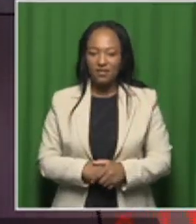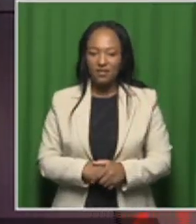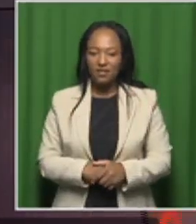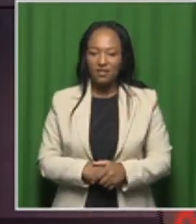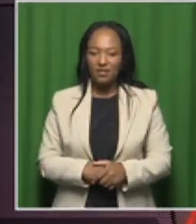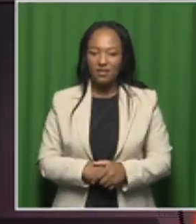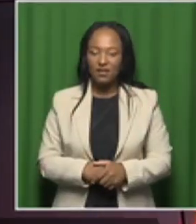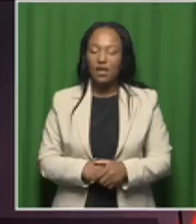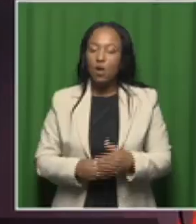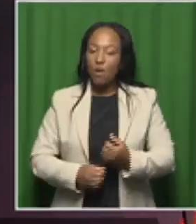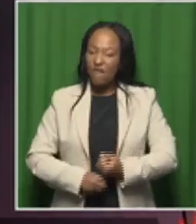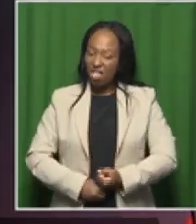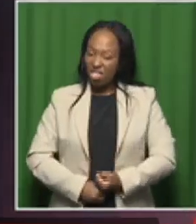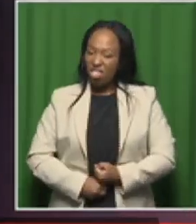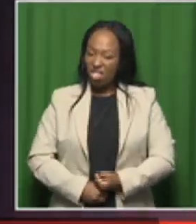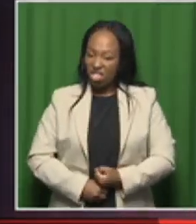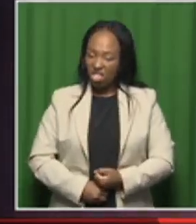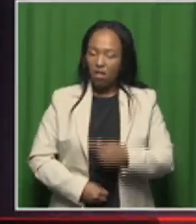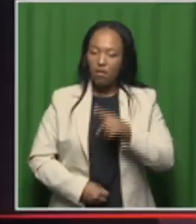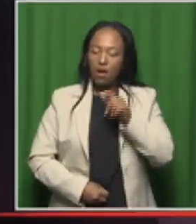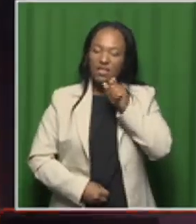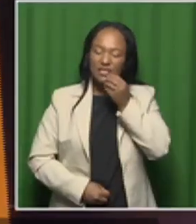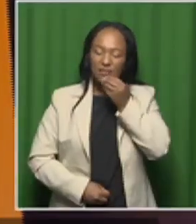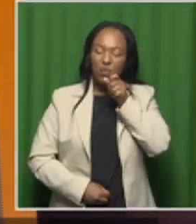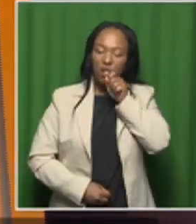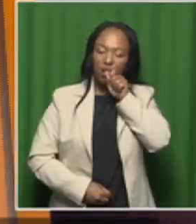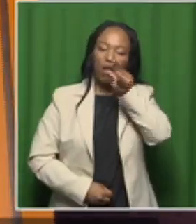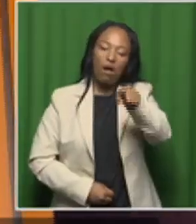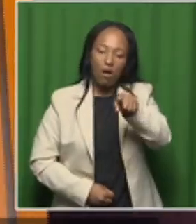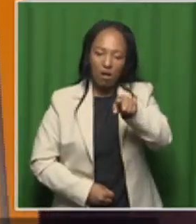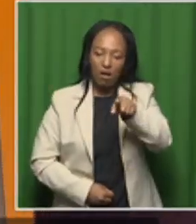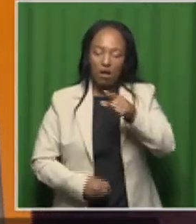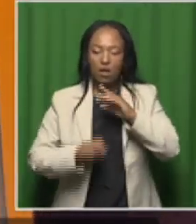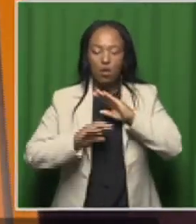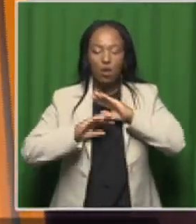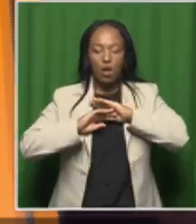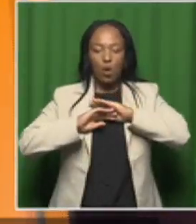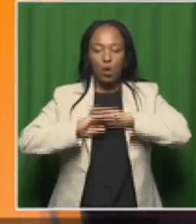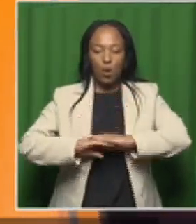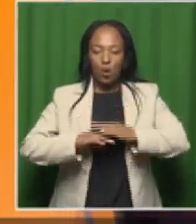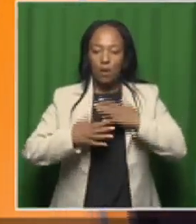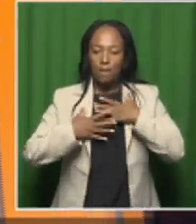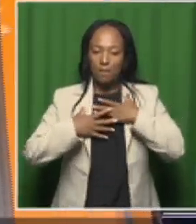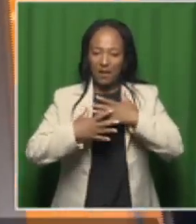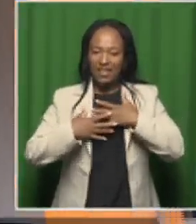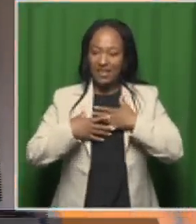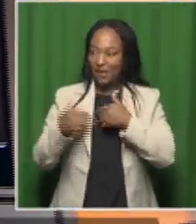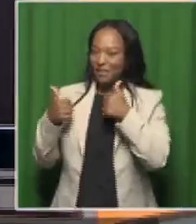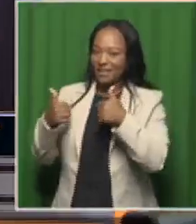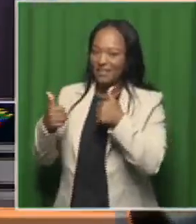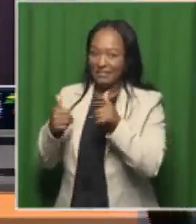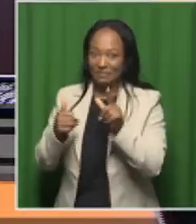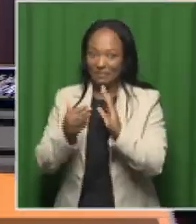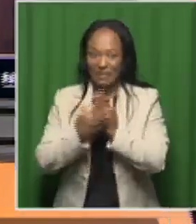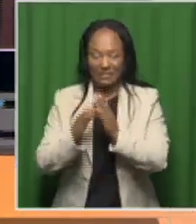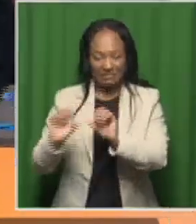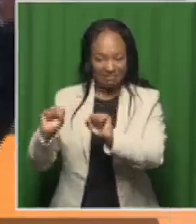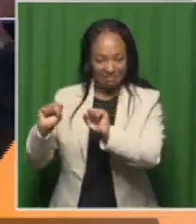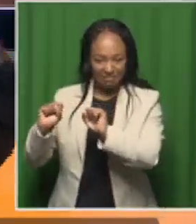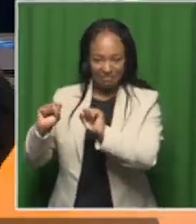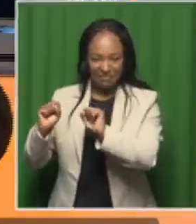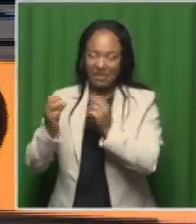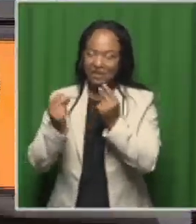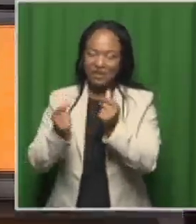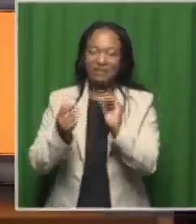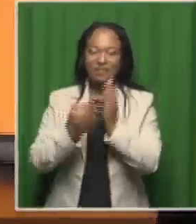can easily pop out. Yeah. And patient starts breathing. I would love to see that. It would be great, but Thank you, man. I have to leave it there. Quick No